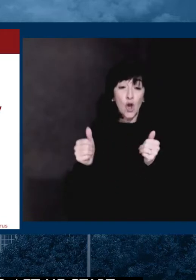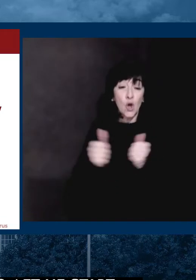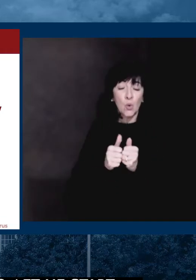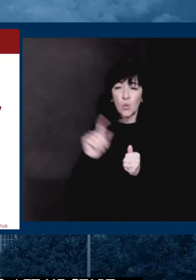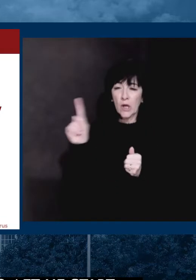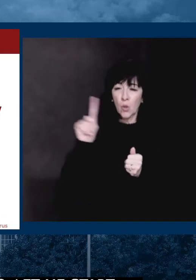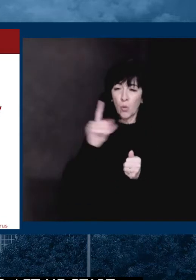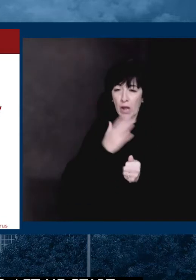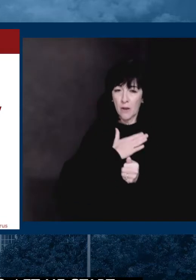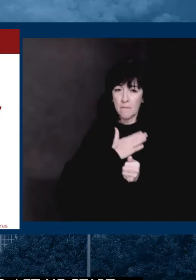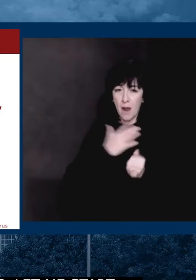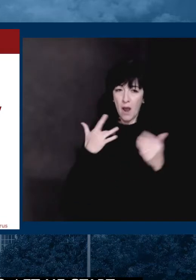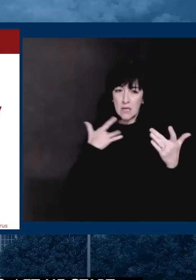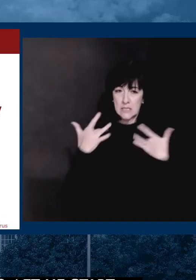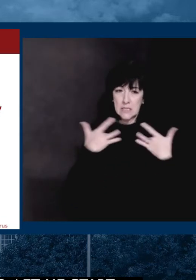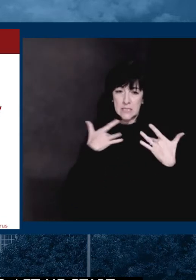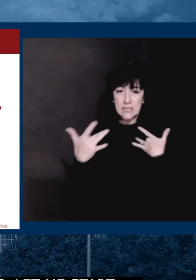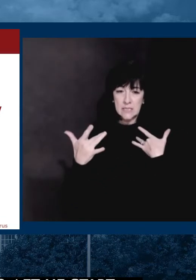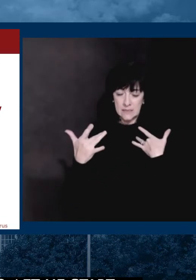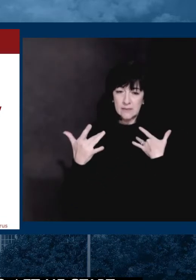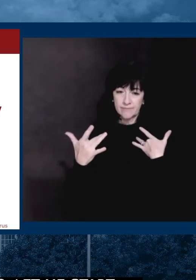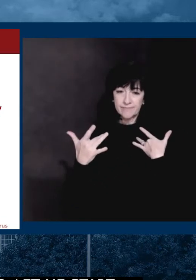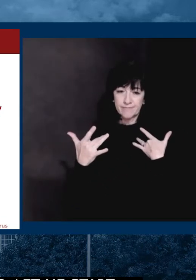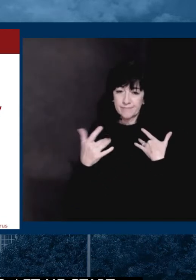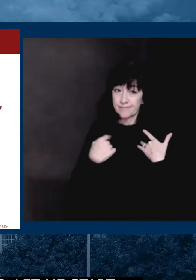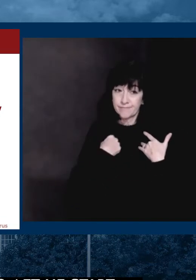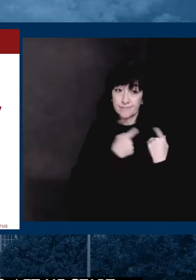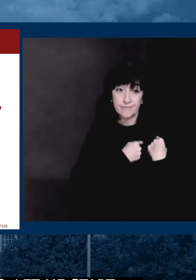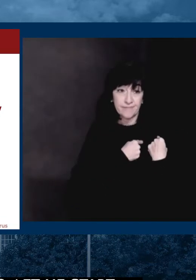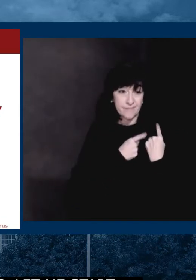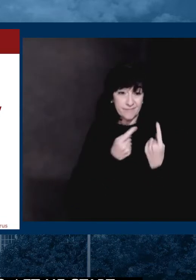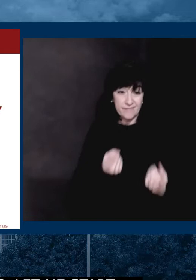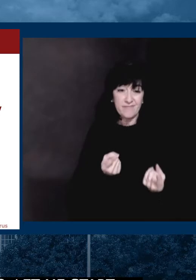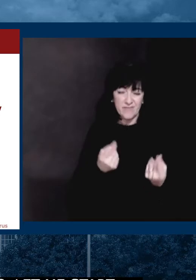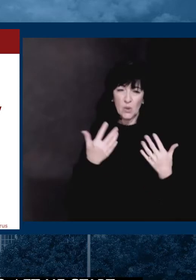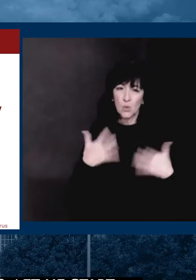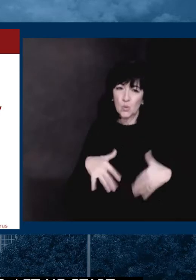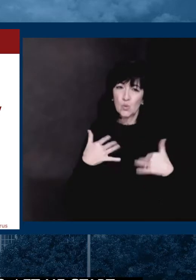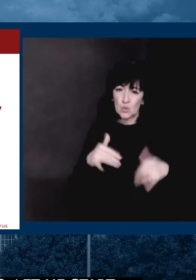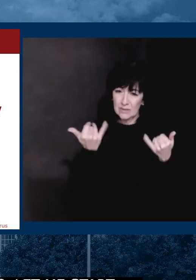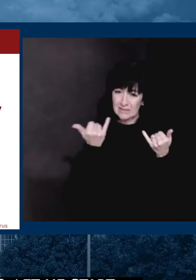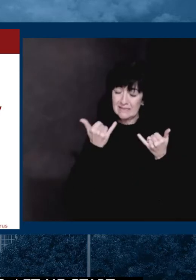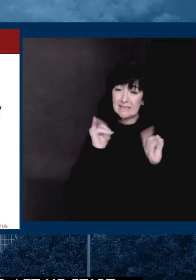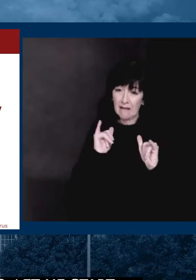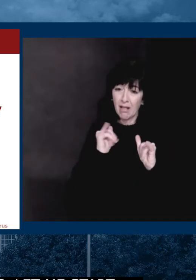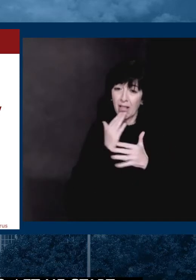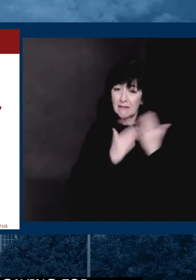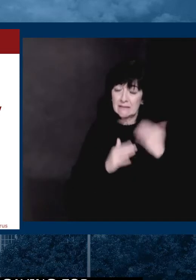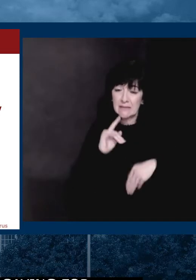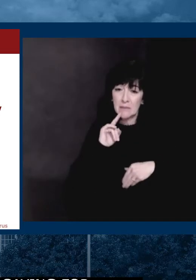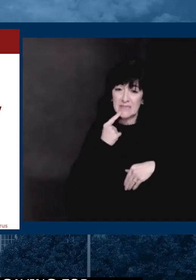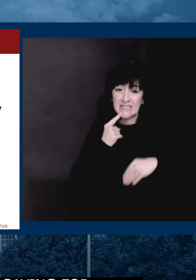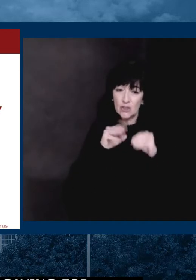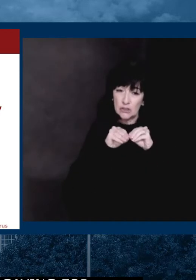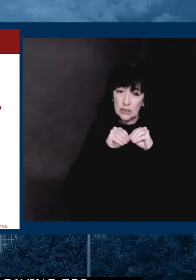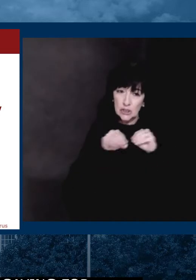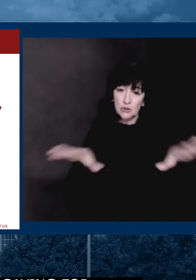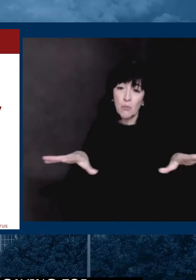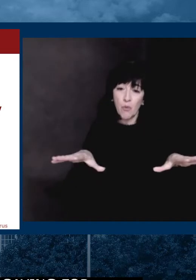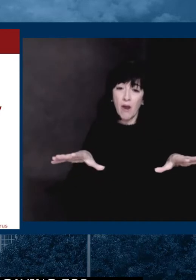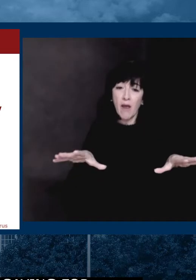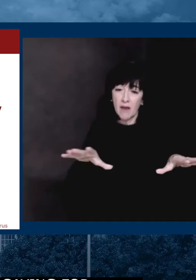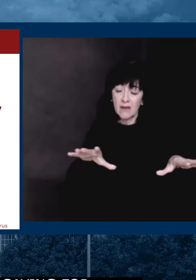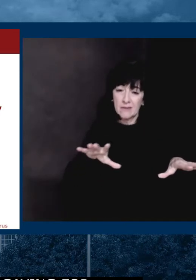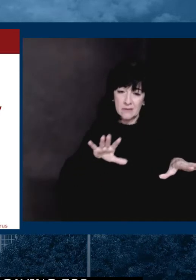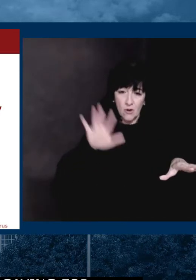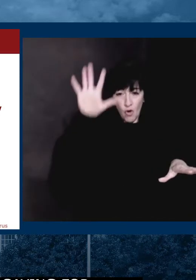And what I have been saying for weeks now, we really do have significant spread across the state. So there is no area of